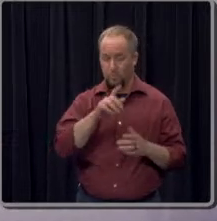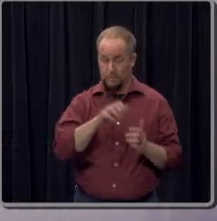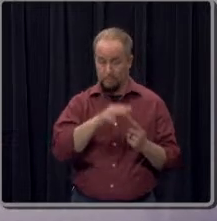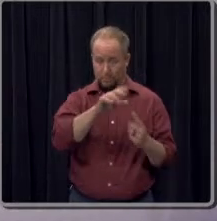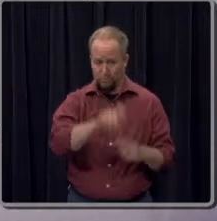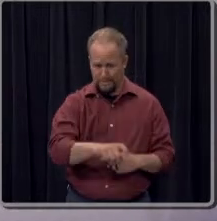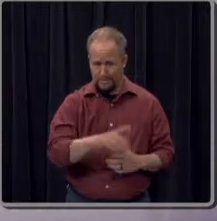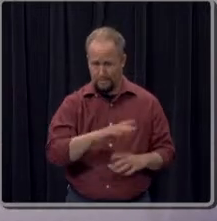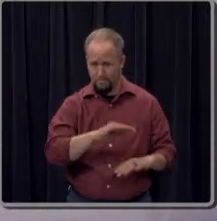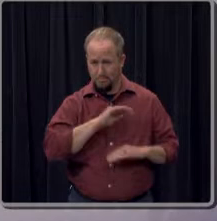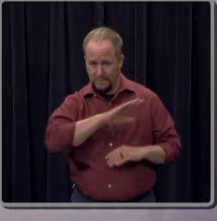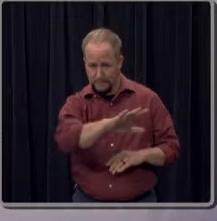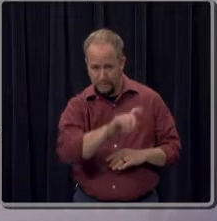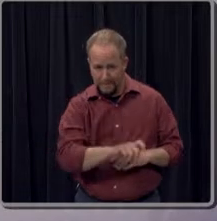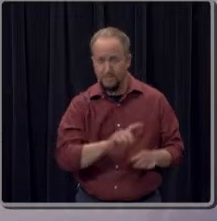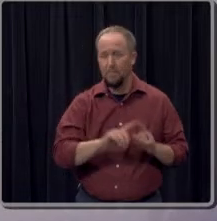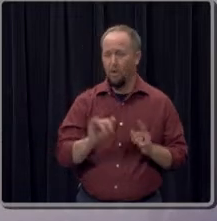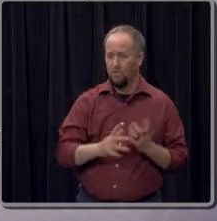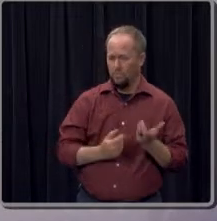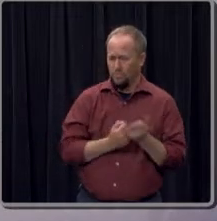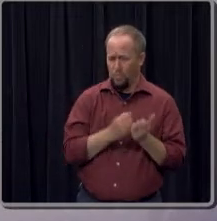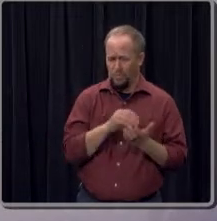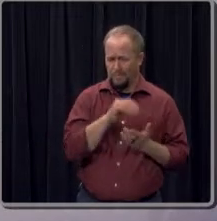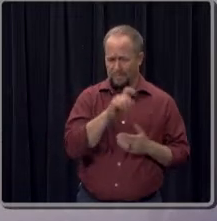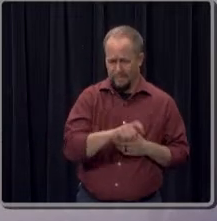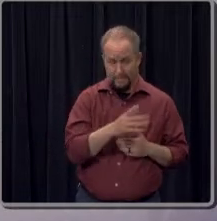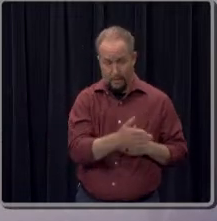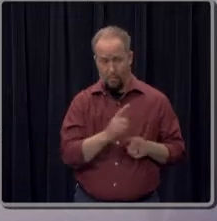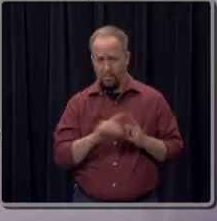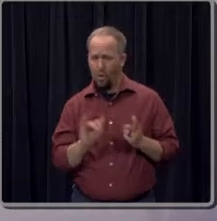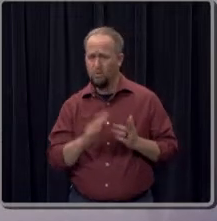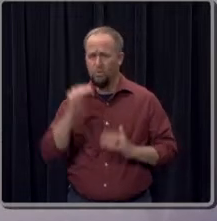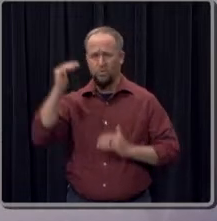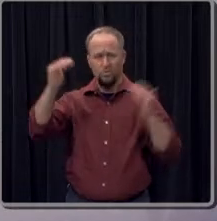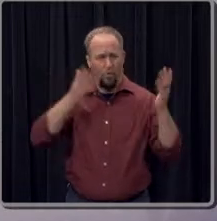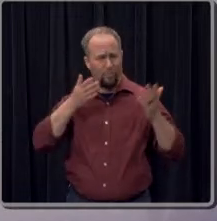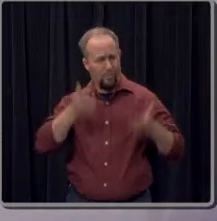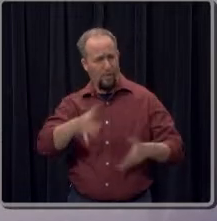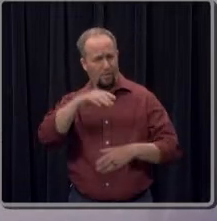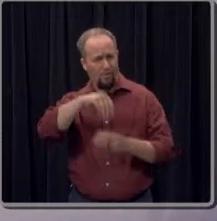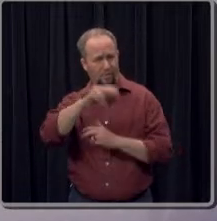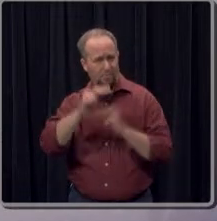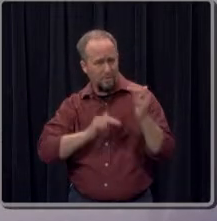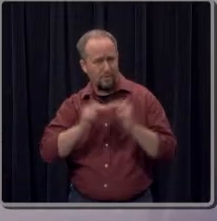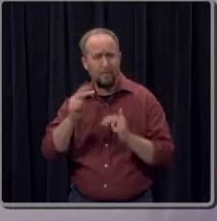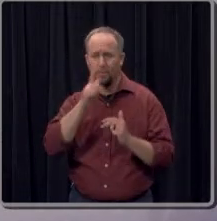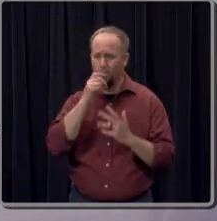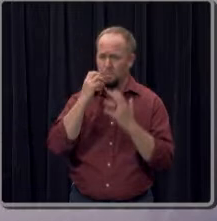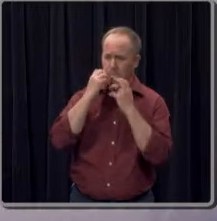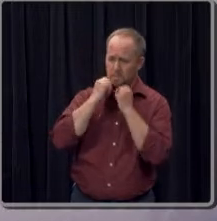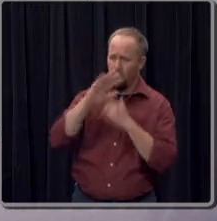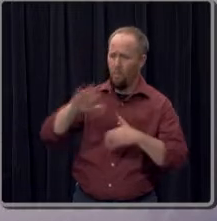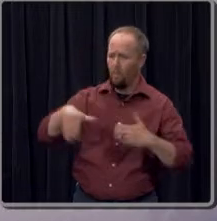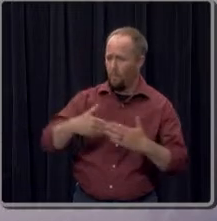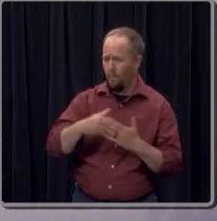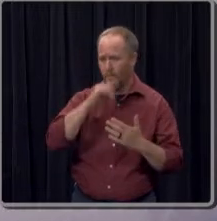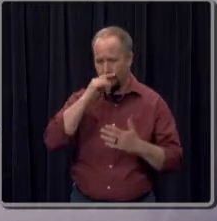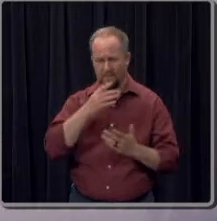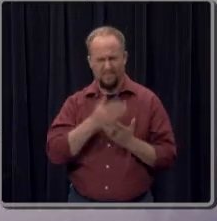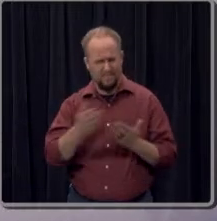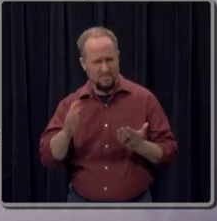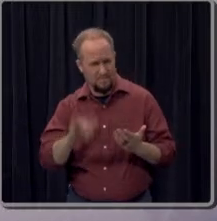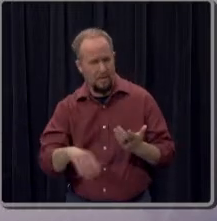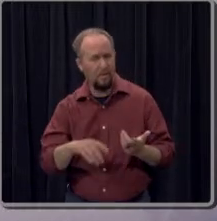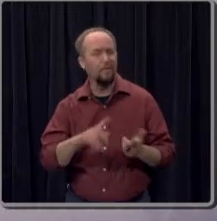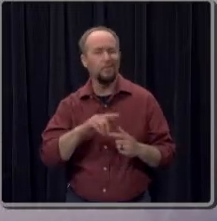reality is, not only do they support our students with special needs, but they're adult presence in the building who care about all kids and those kinds of things. So